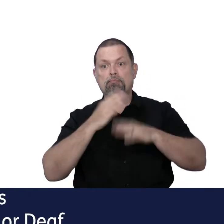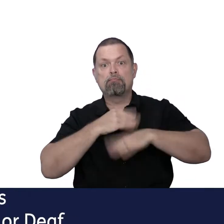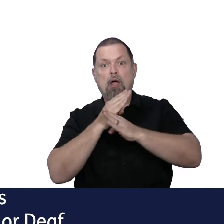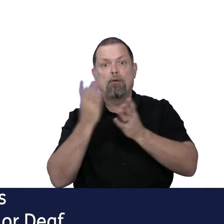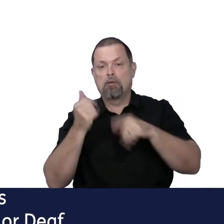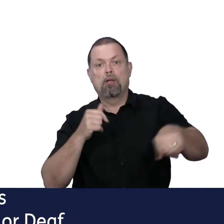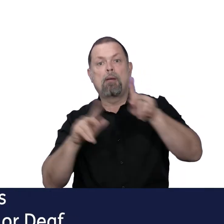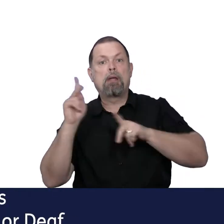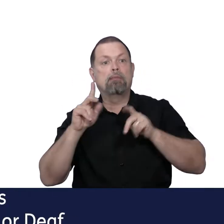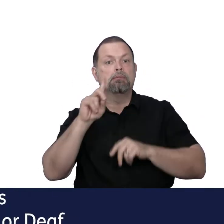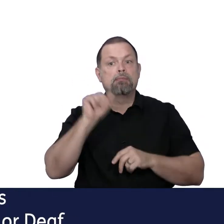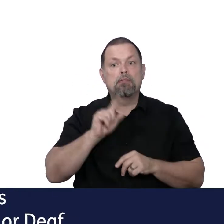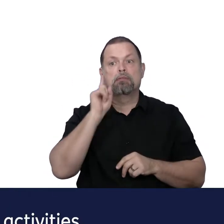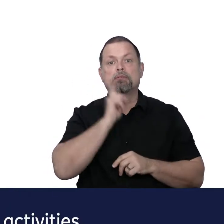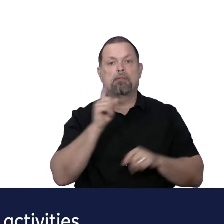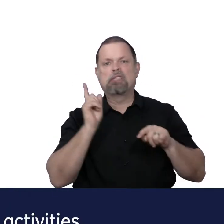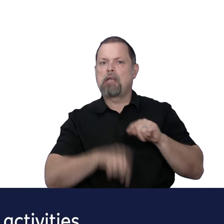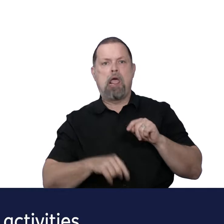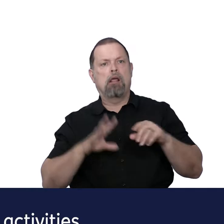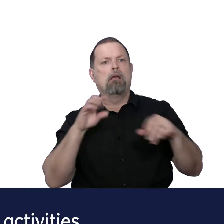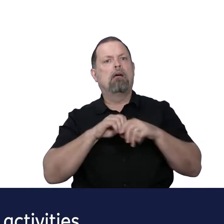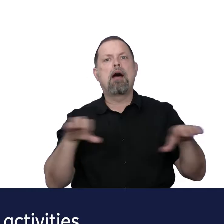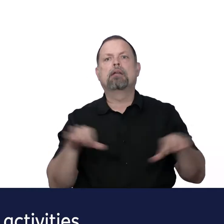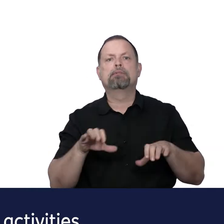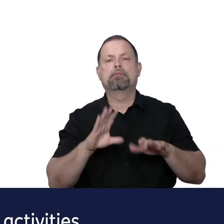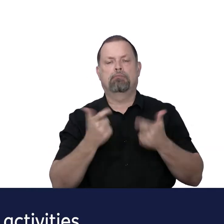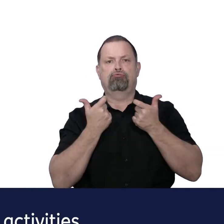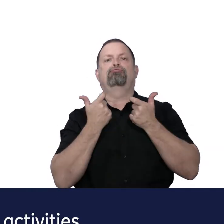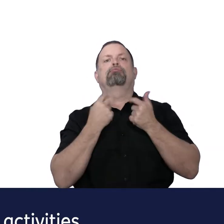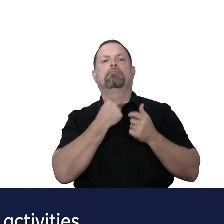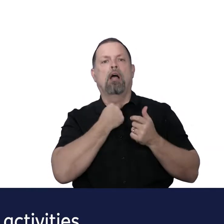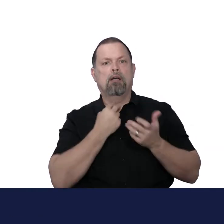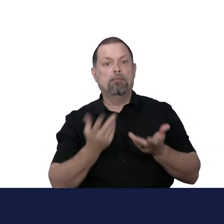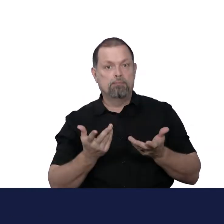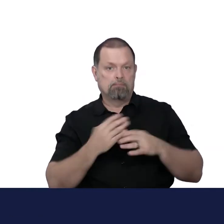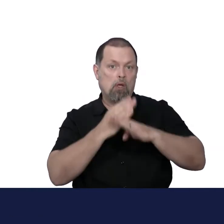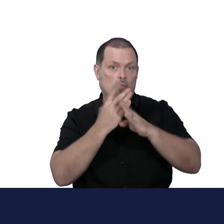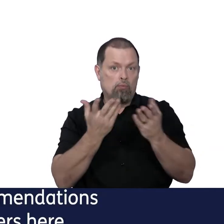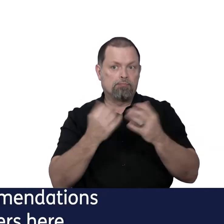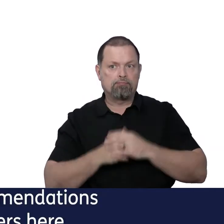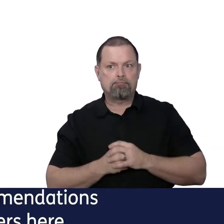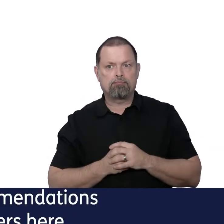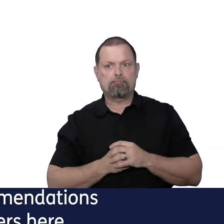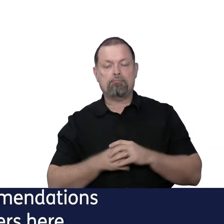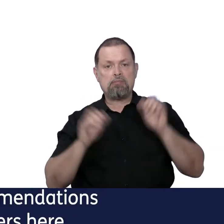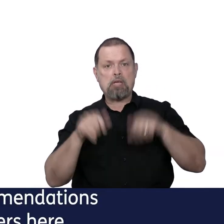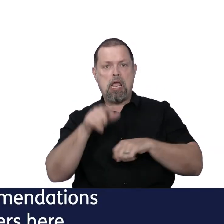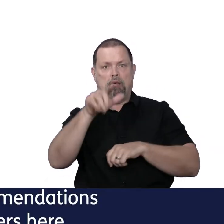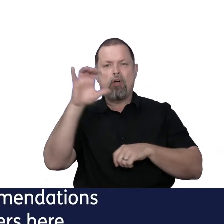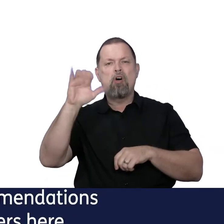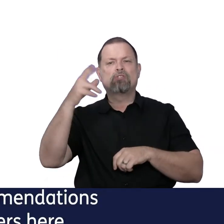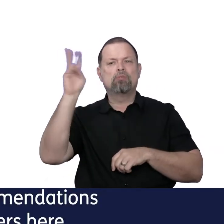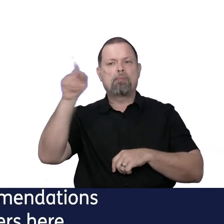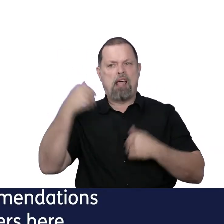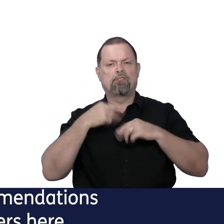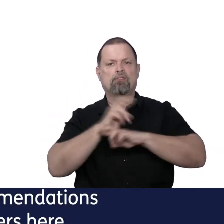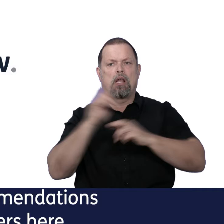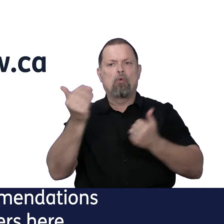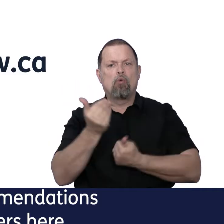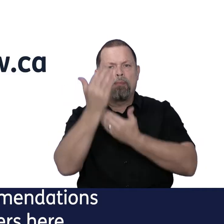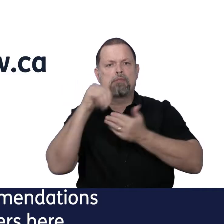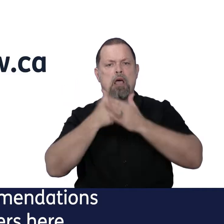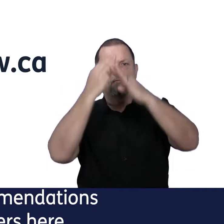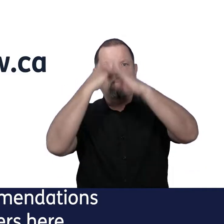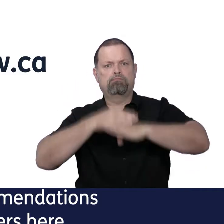prevents people with disabilities or deaf people from taking part in activities. You can read Arch's recommendations on how